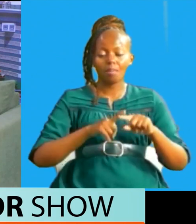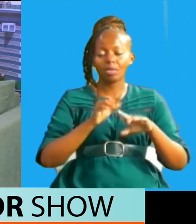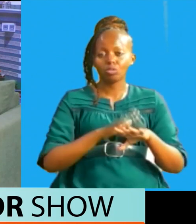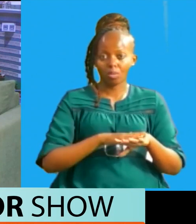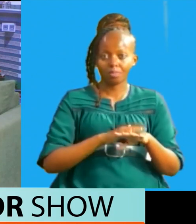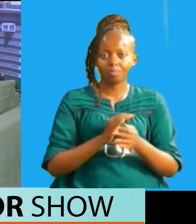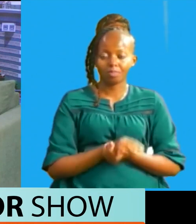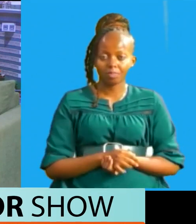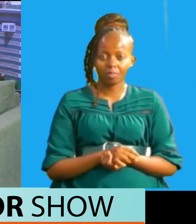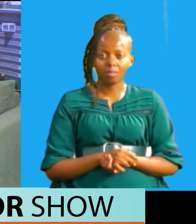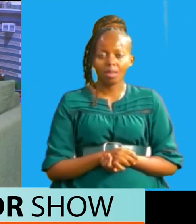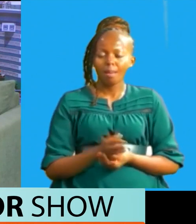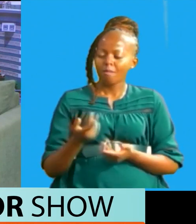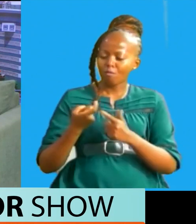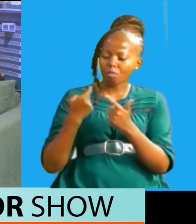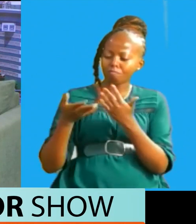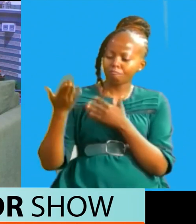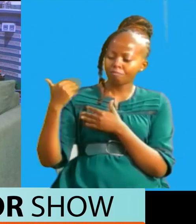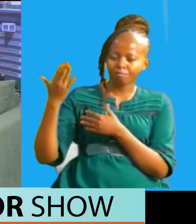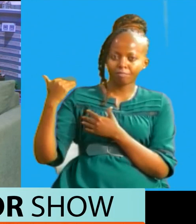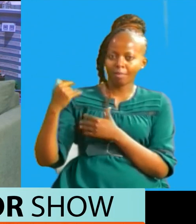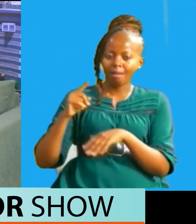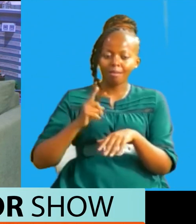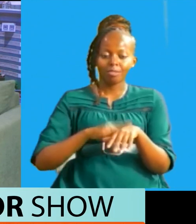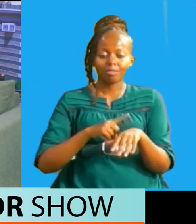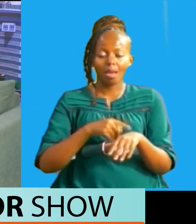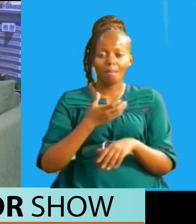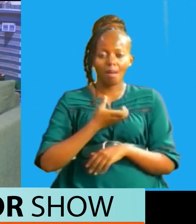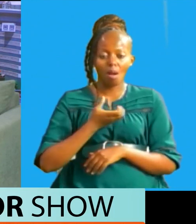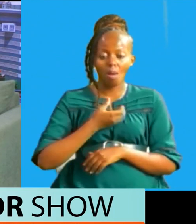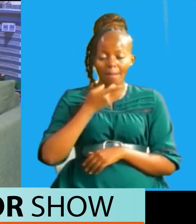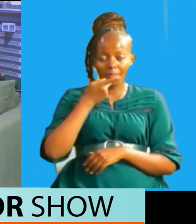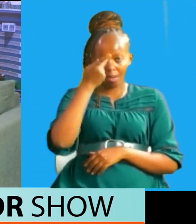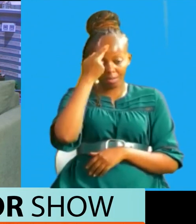during back in the days, during our parents' days,